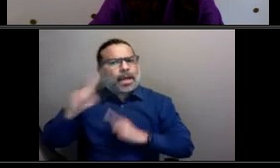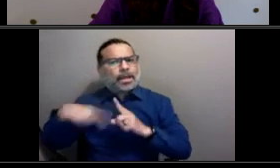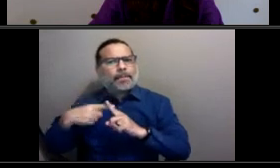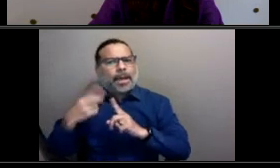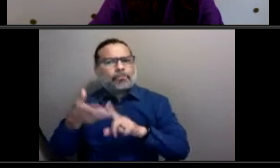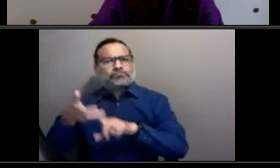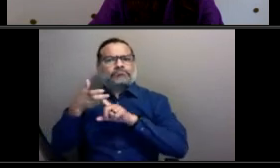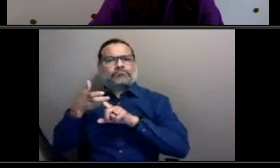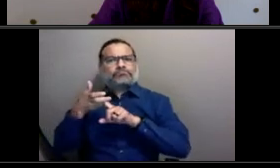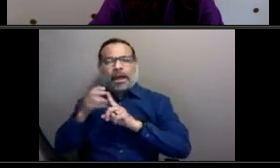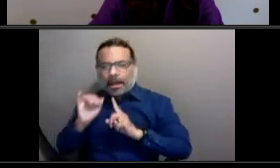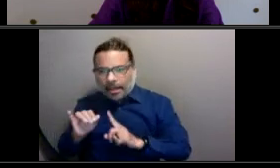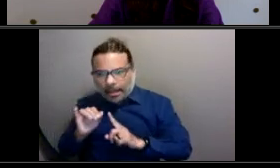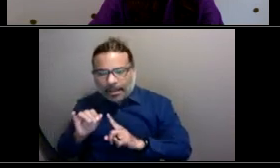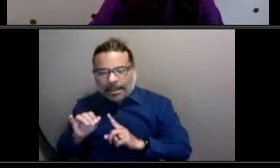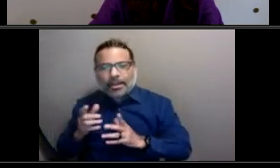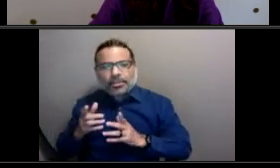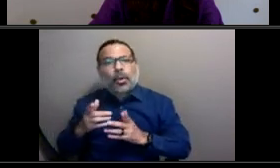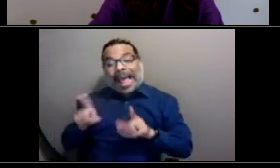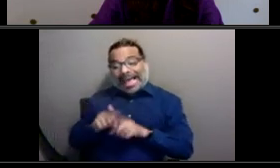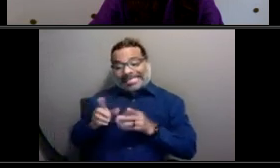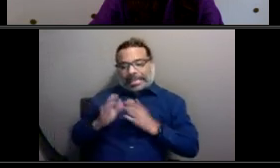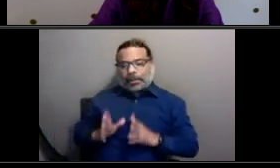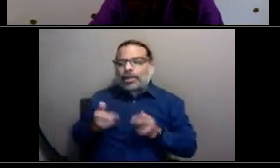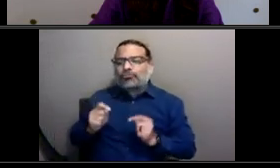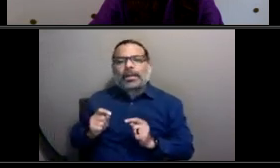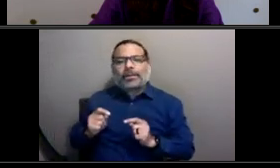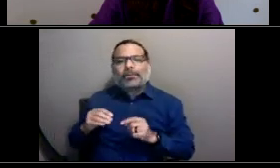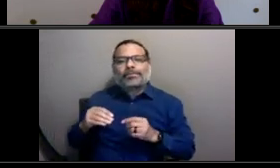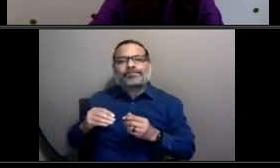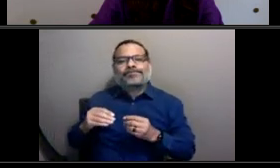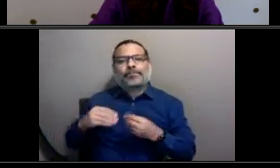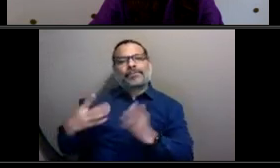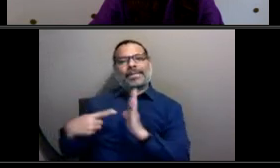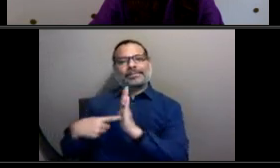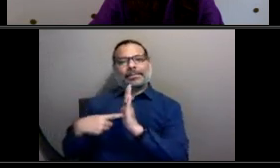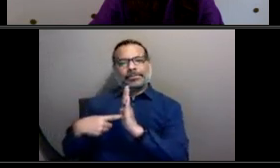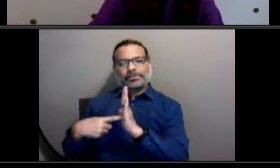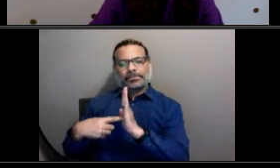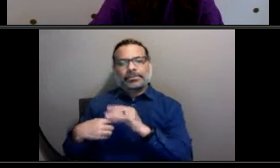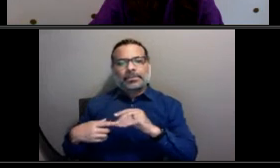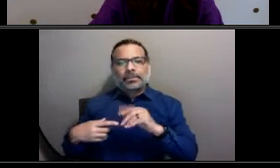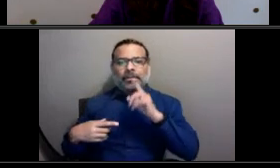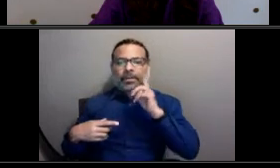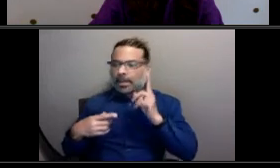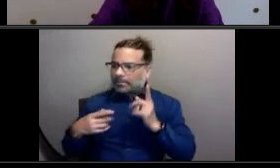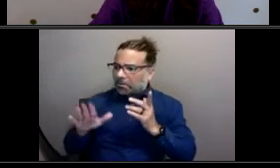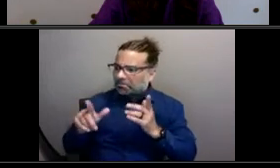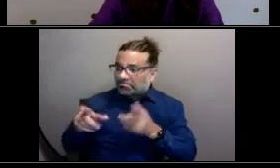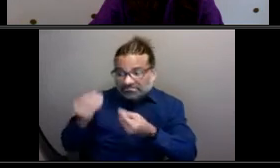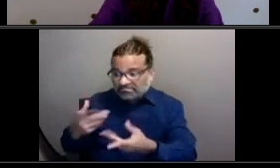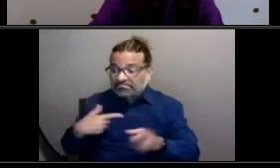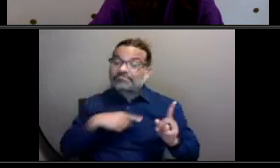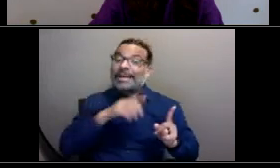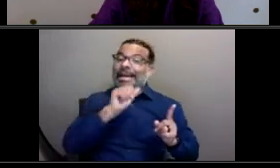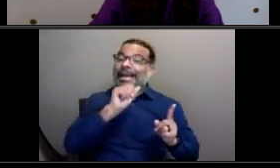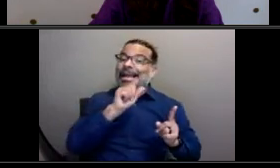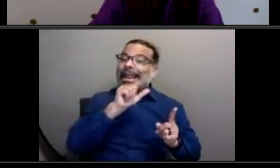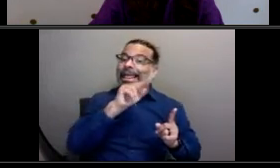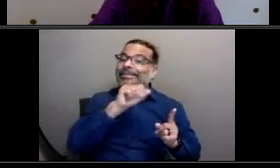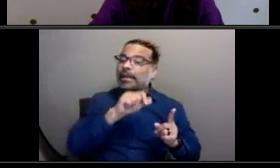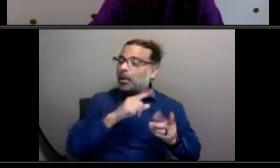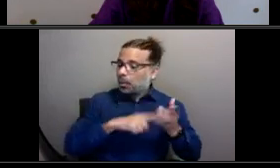before. So as far as being a leader, I try to lead by example by saying to the folks, look, here's what's worked for me in Atlanta. I found an organization